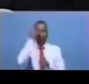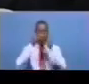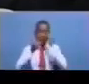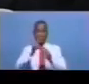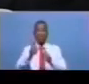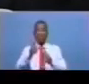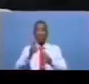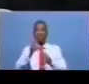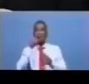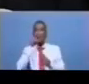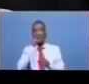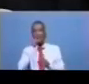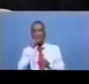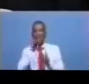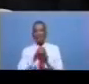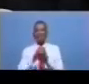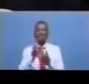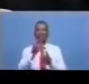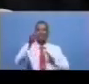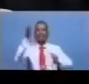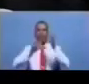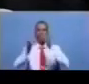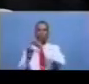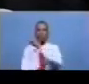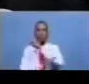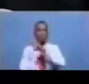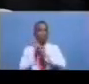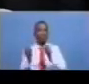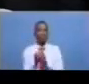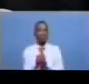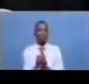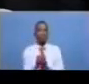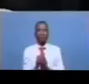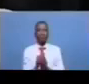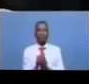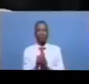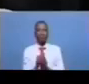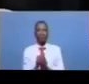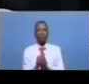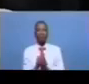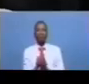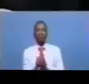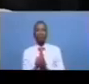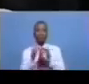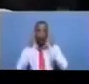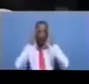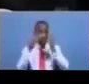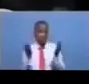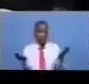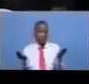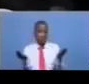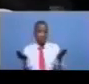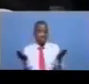any alleged contempt proceeding that has been brought against him. Number two, officially, we are also not aware